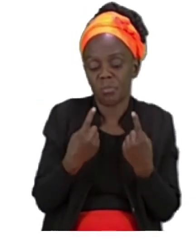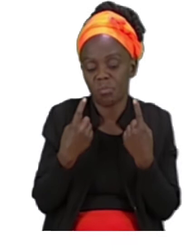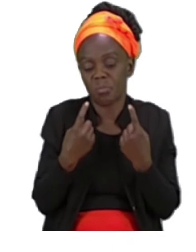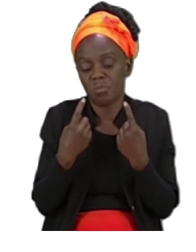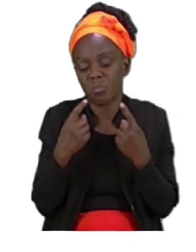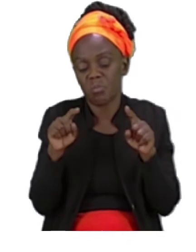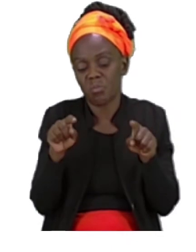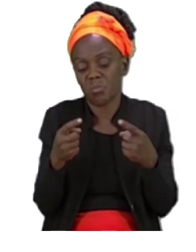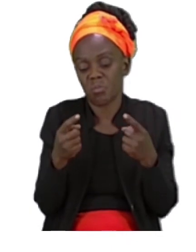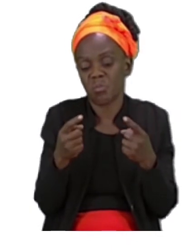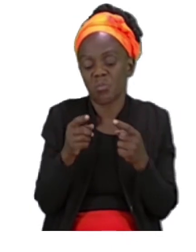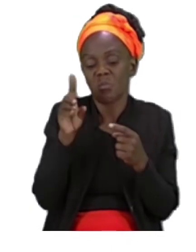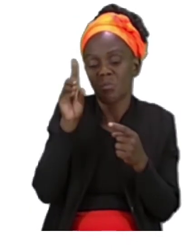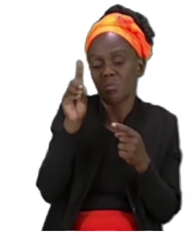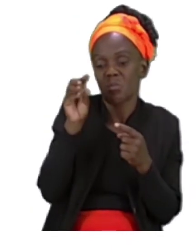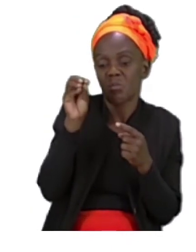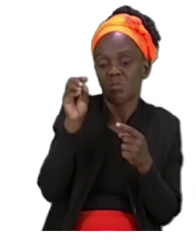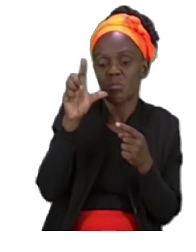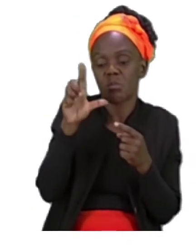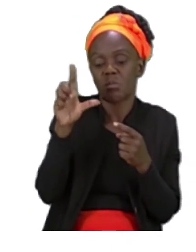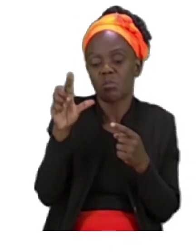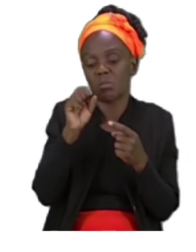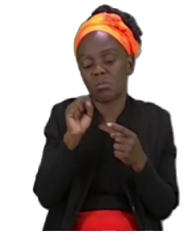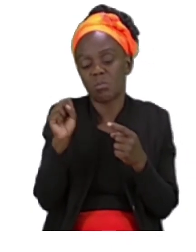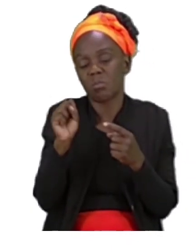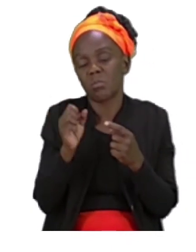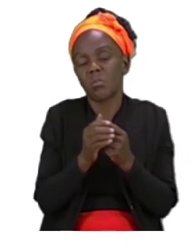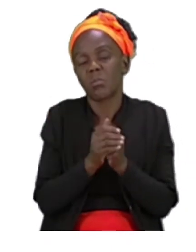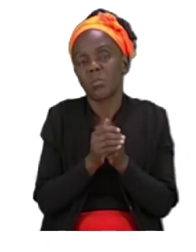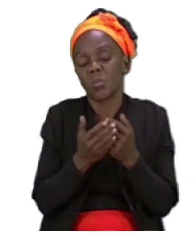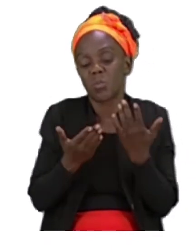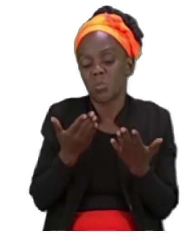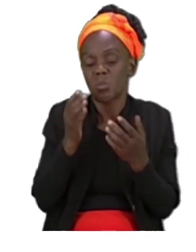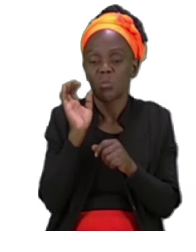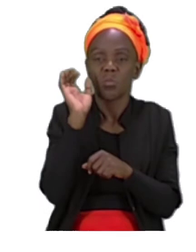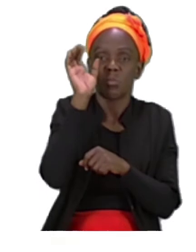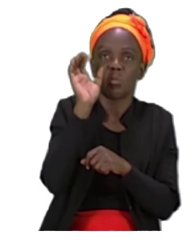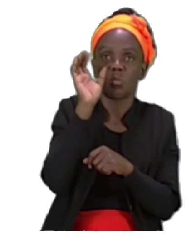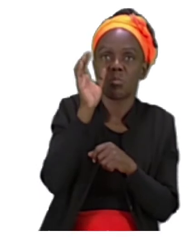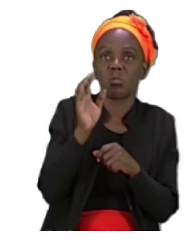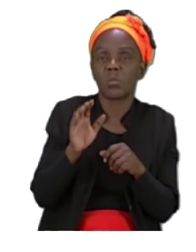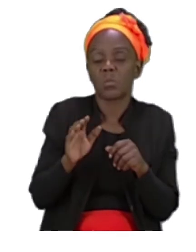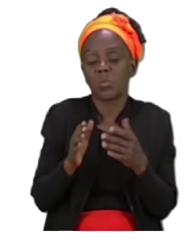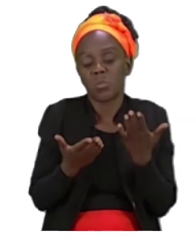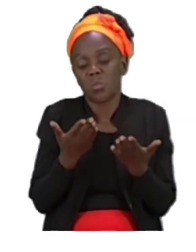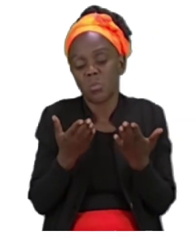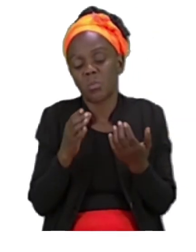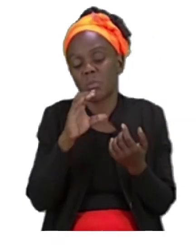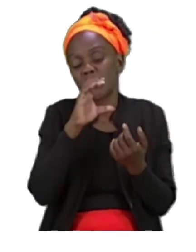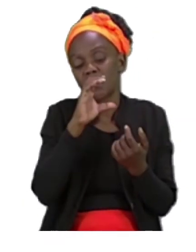others play cards or netball. So now you can